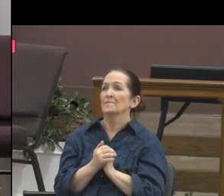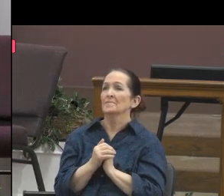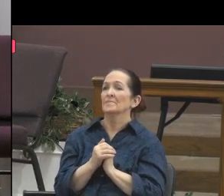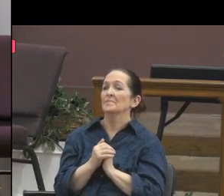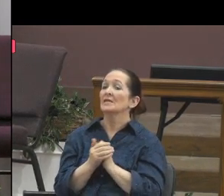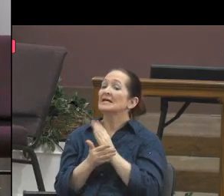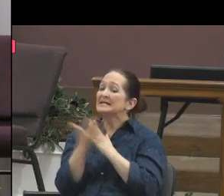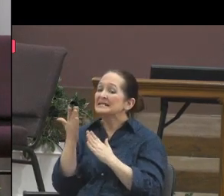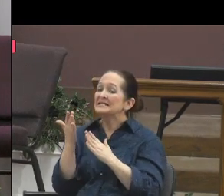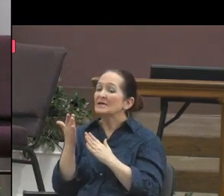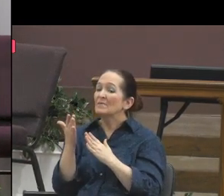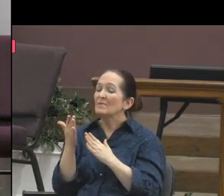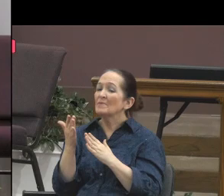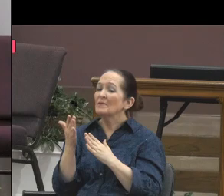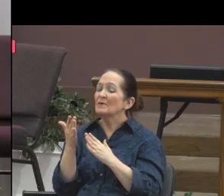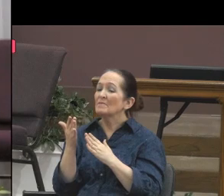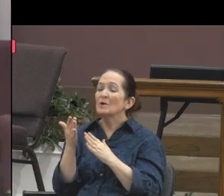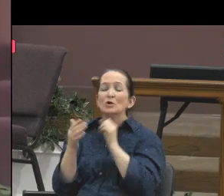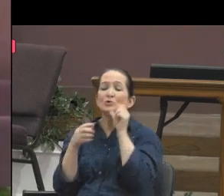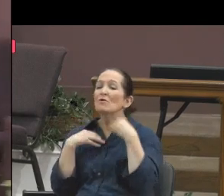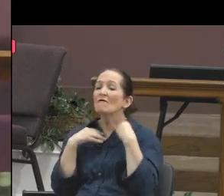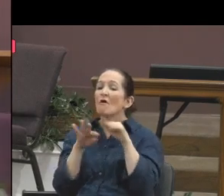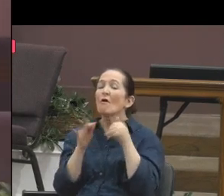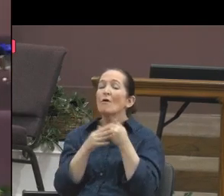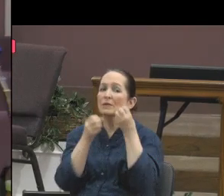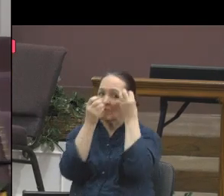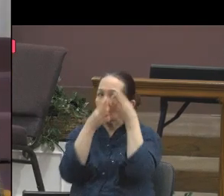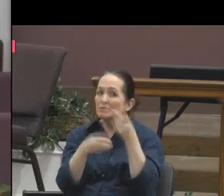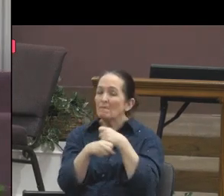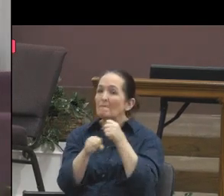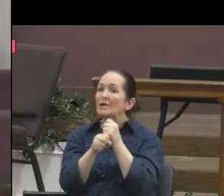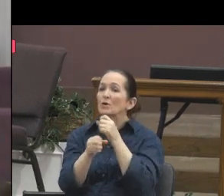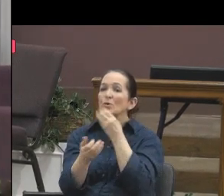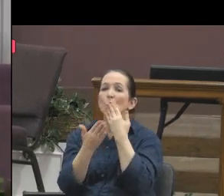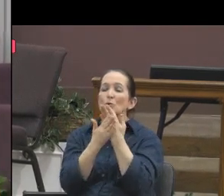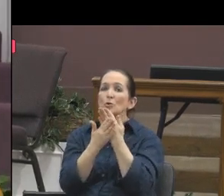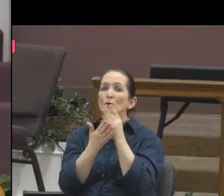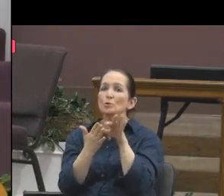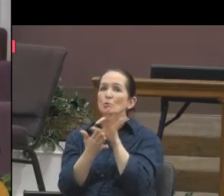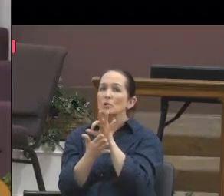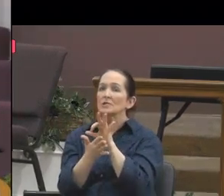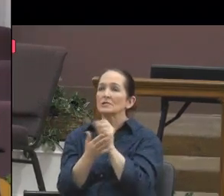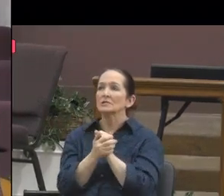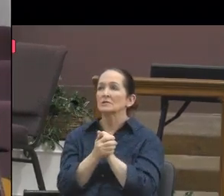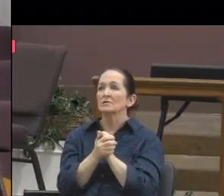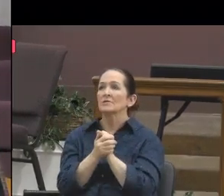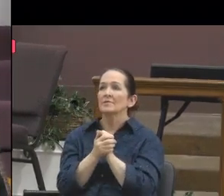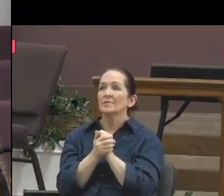But some of them haven't been given all the information to make a good choice.